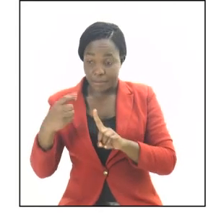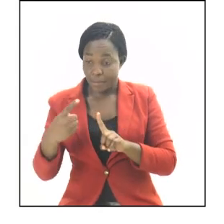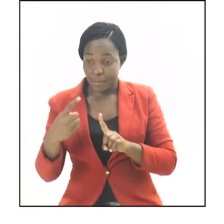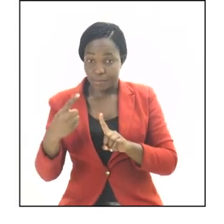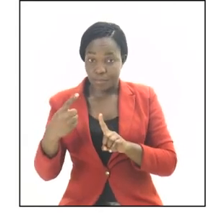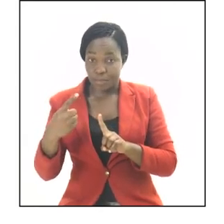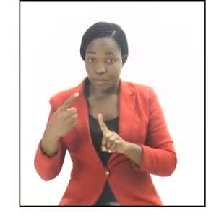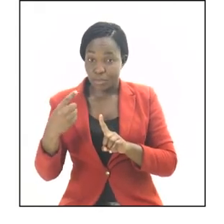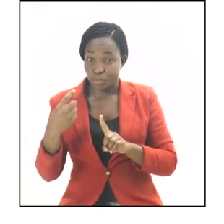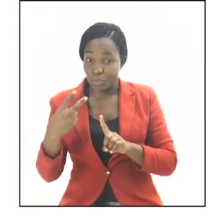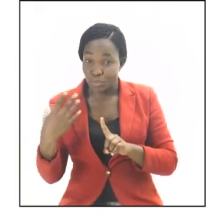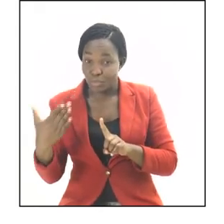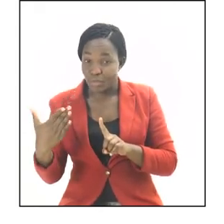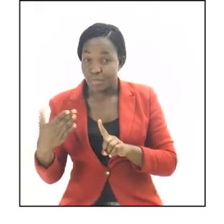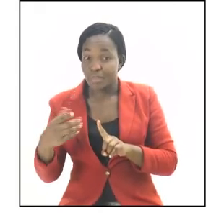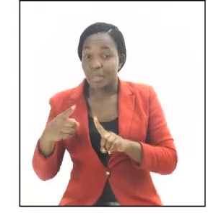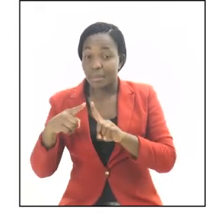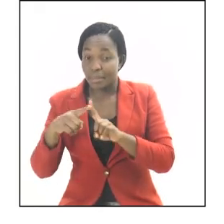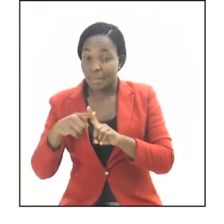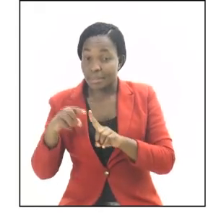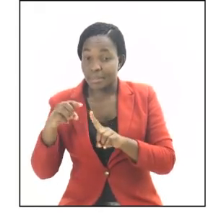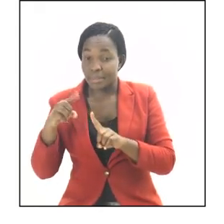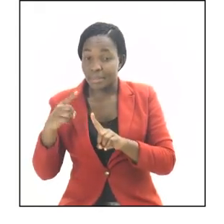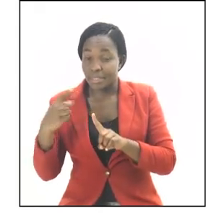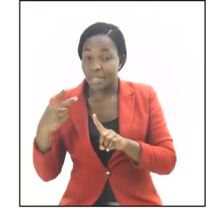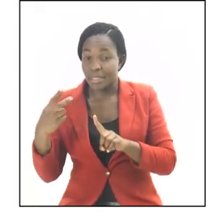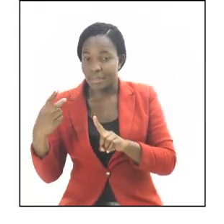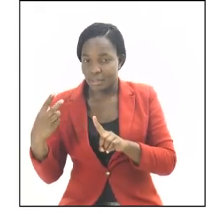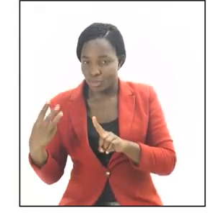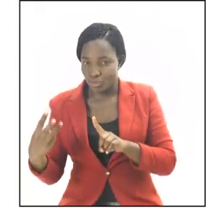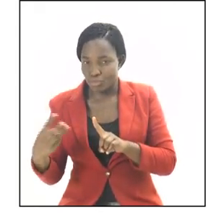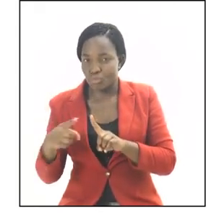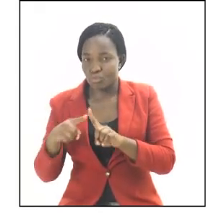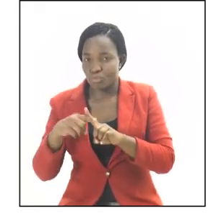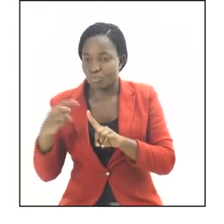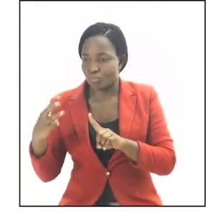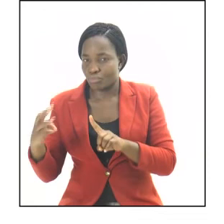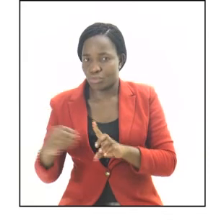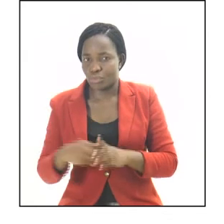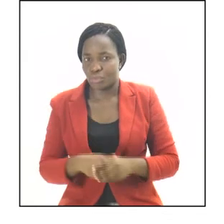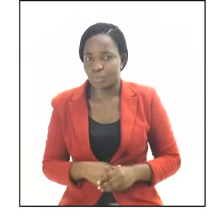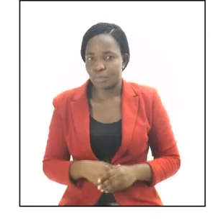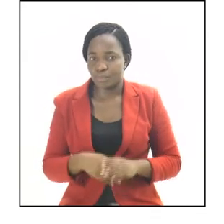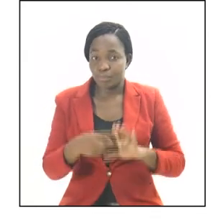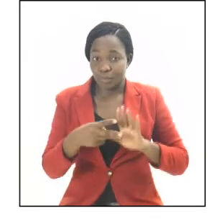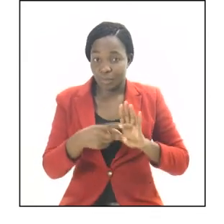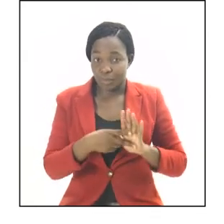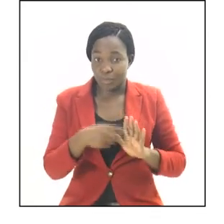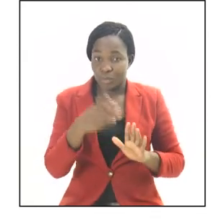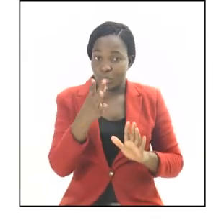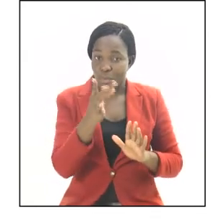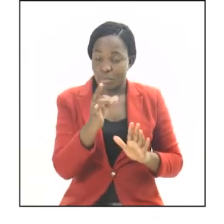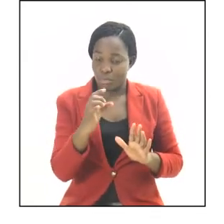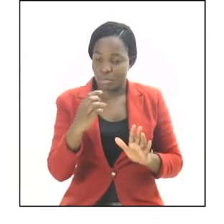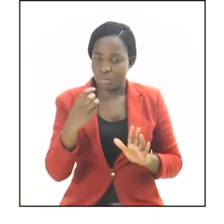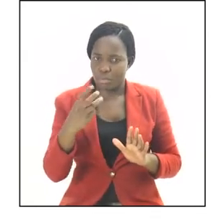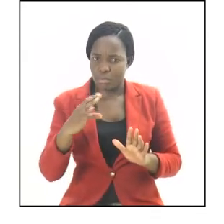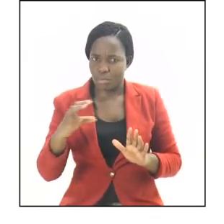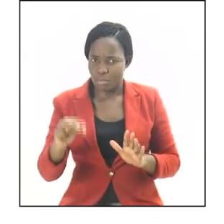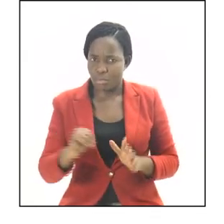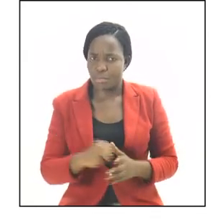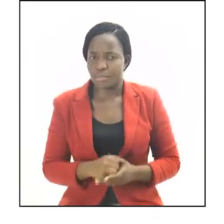plus 25 plus 13 plus 30, which is 83